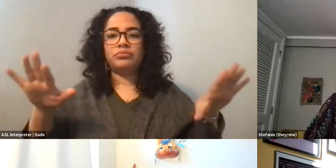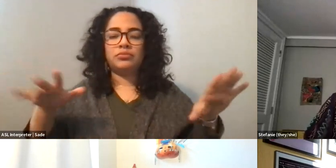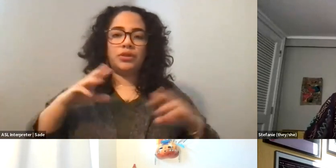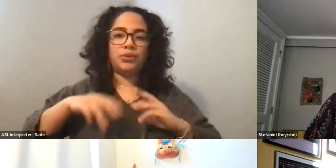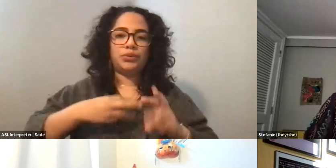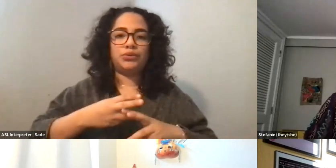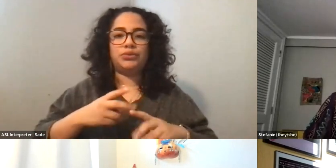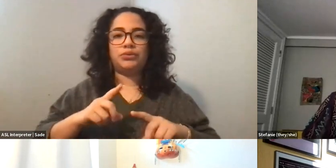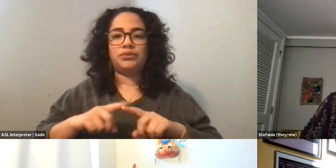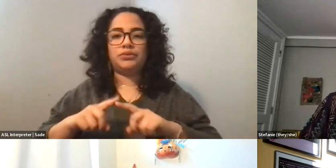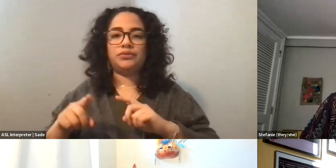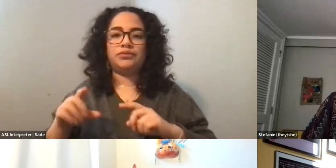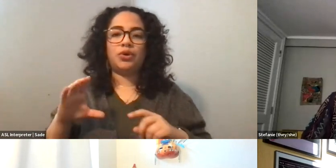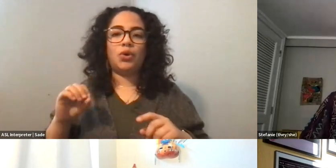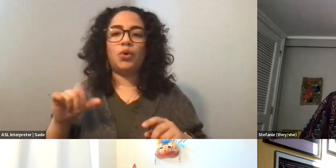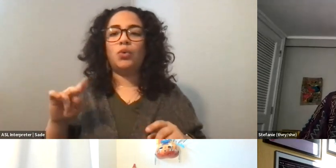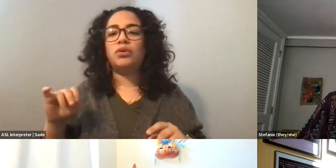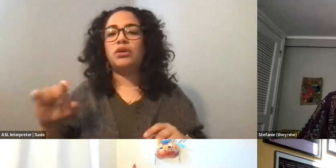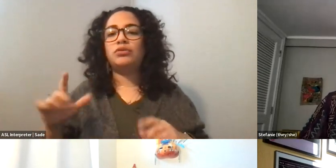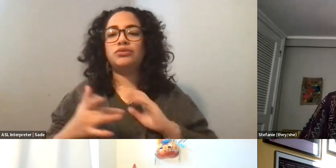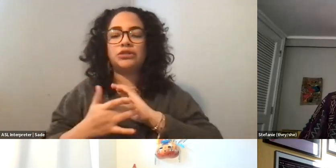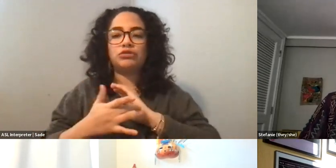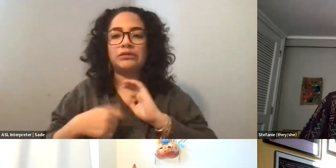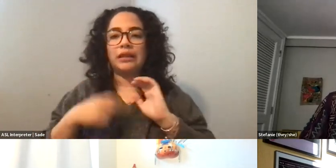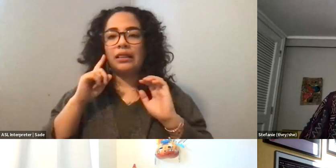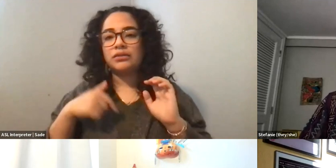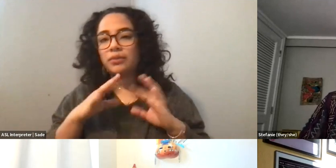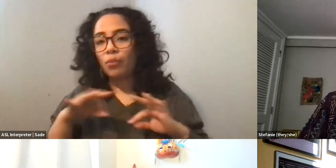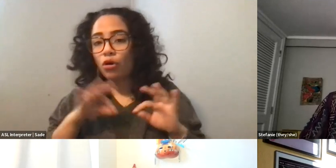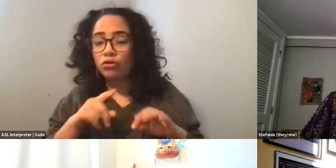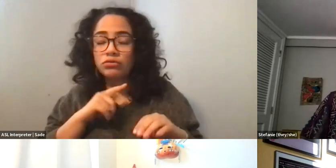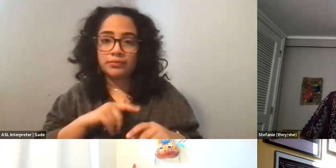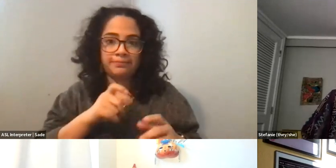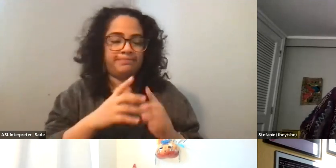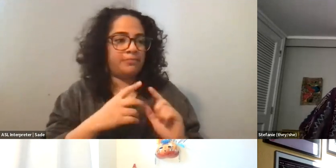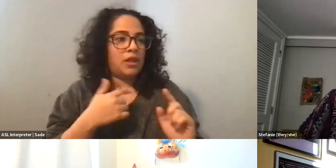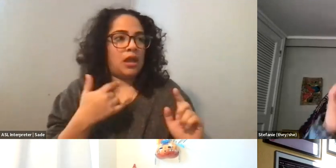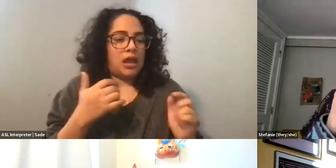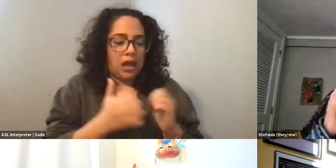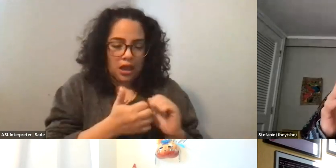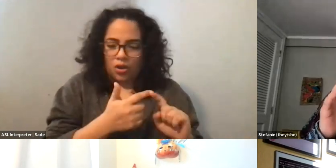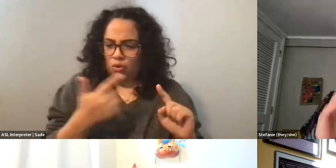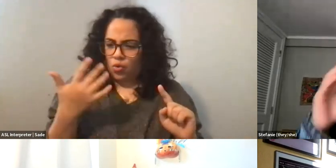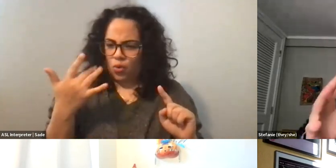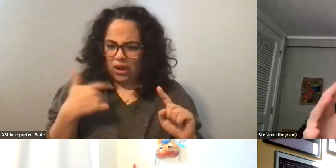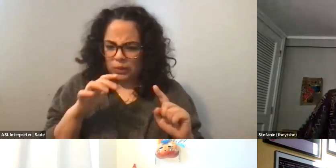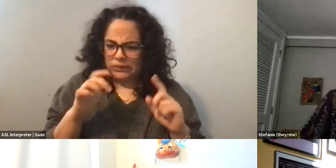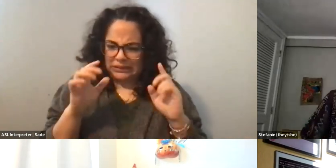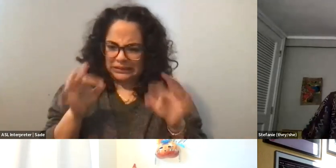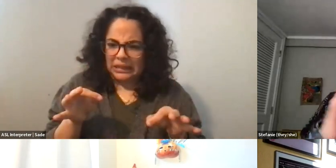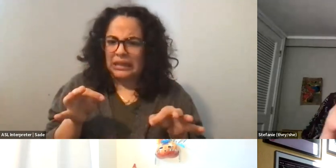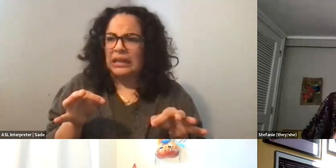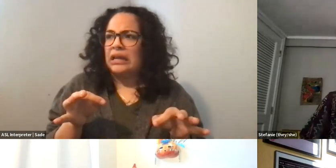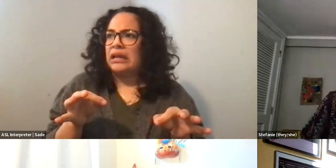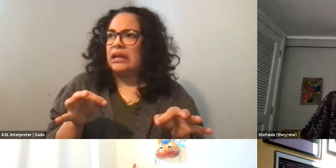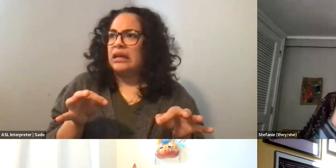colonial technologies, I think it's important to ask ourselves how and why we decided that mental health care looks like this. It